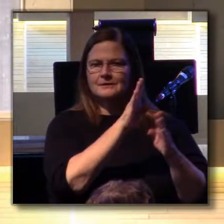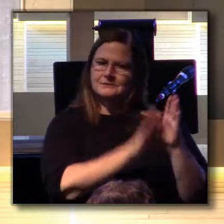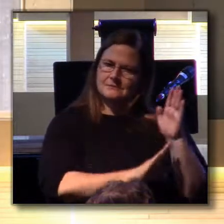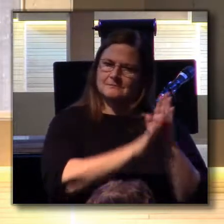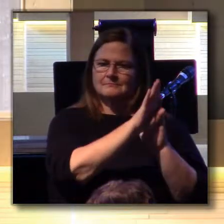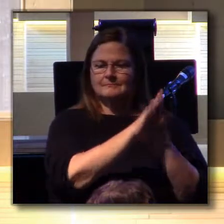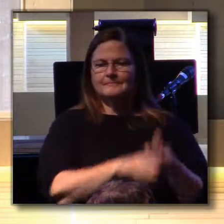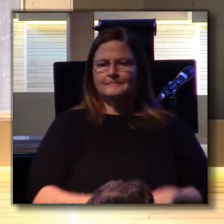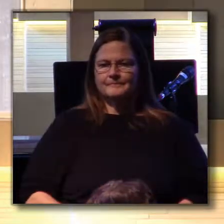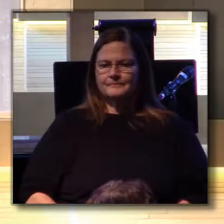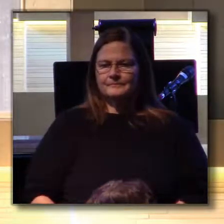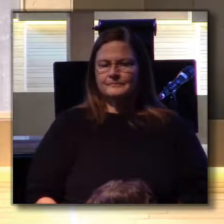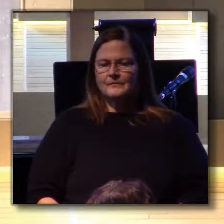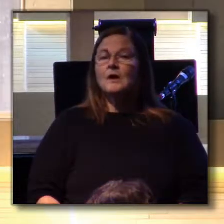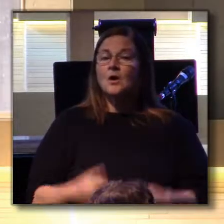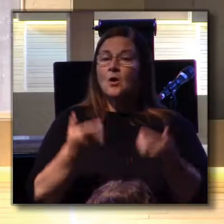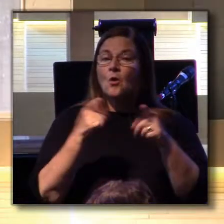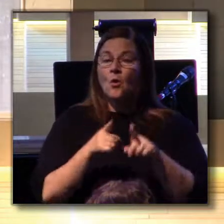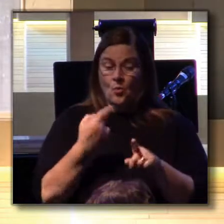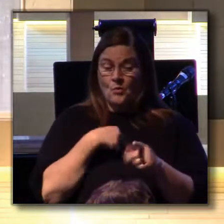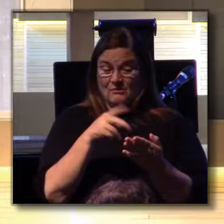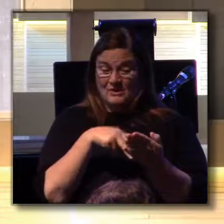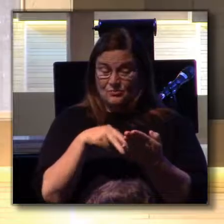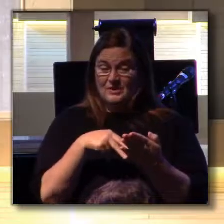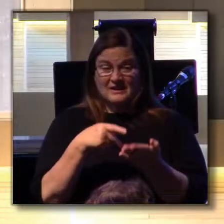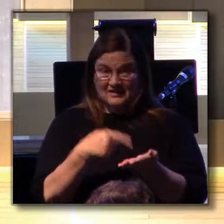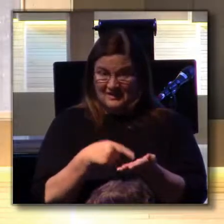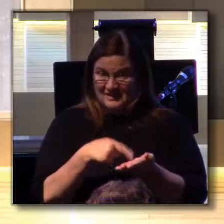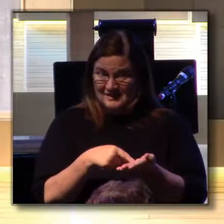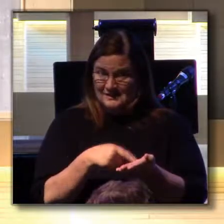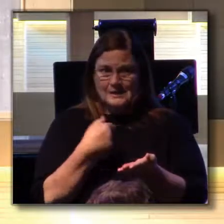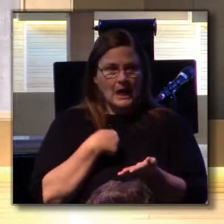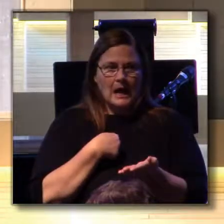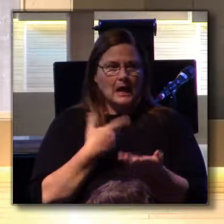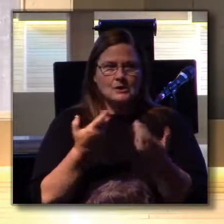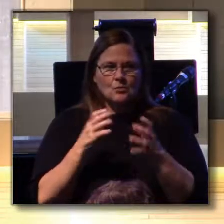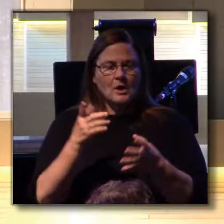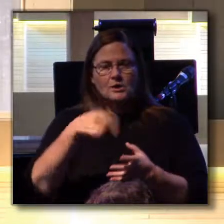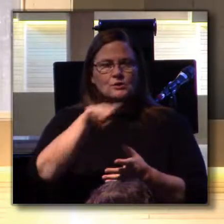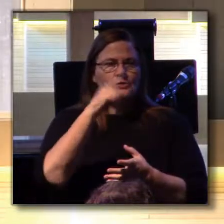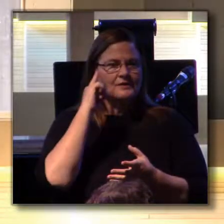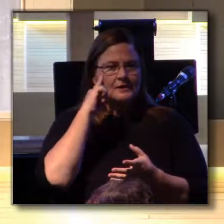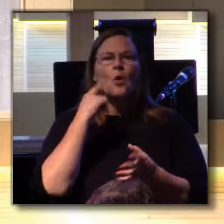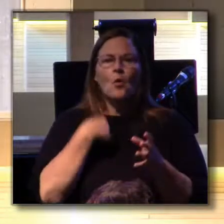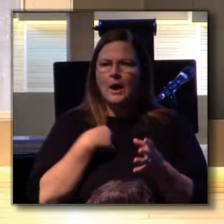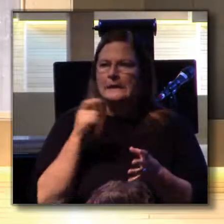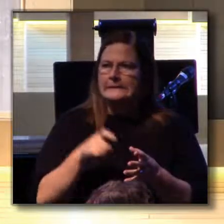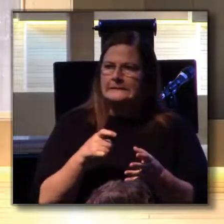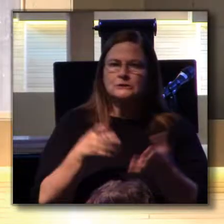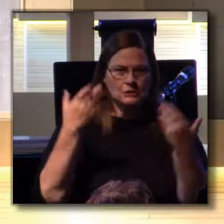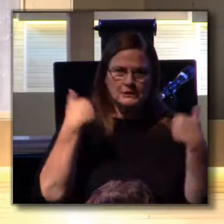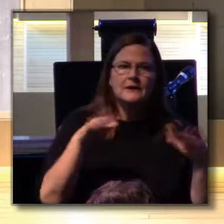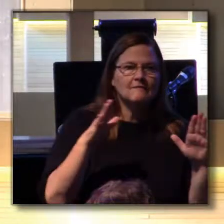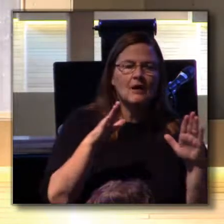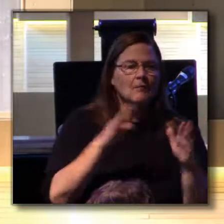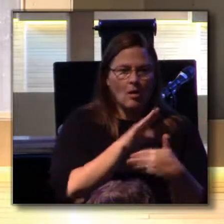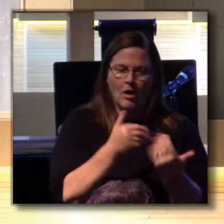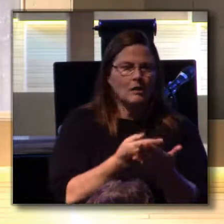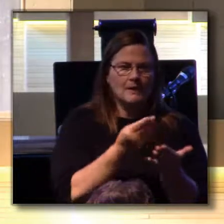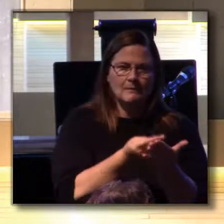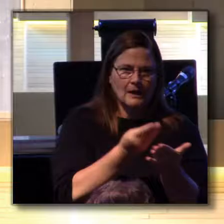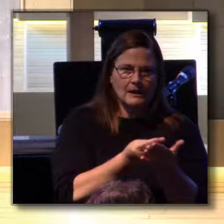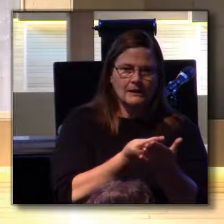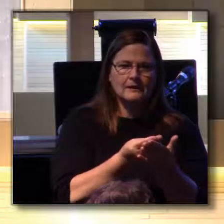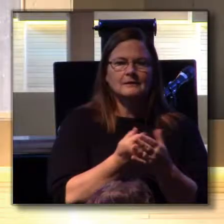so when we read this, I don't want you to think that you have to give up all of your money. And that'll become clear, I think